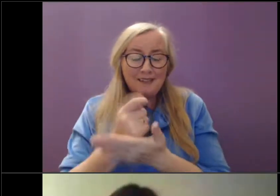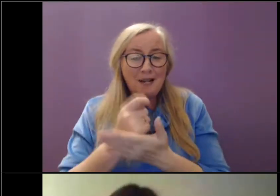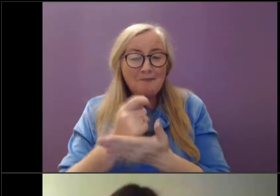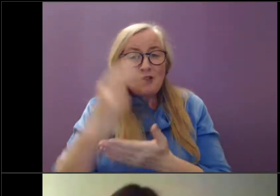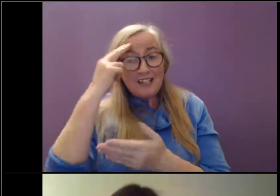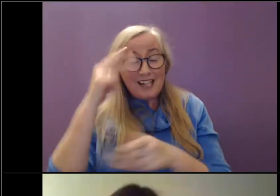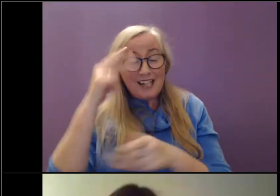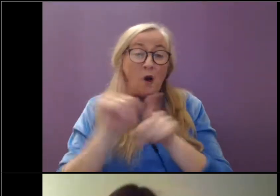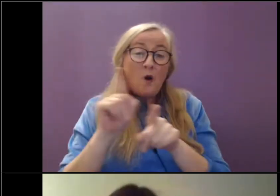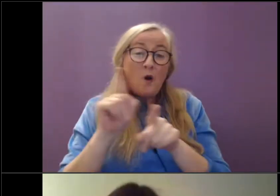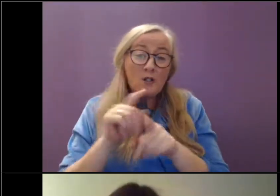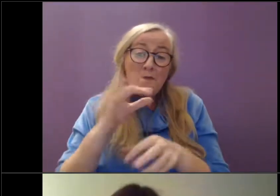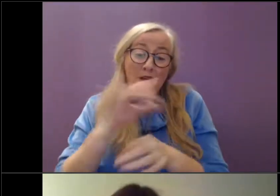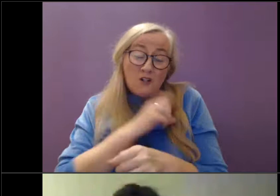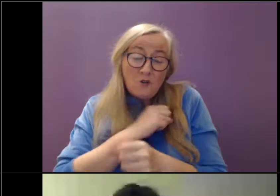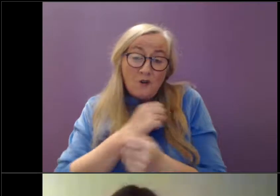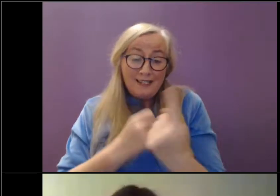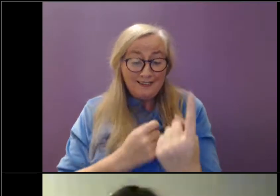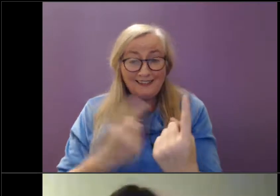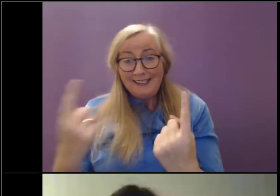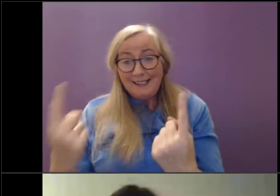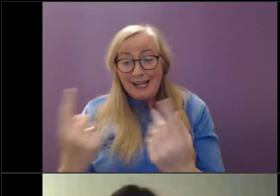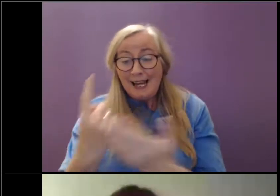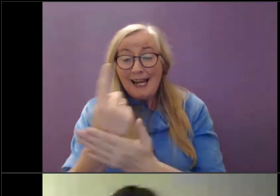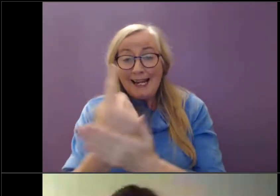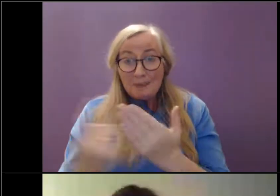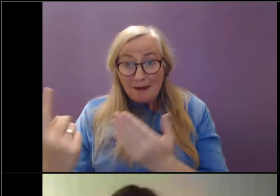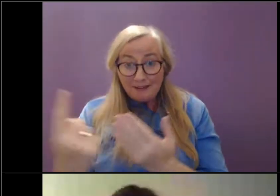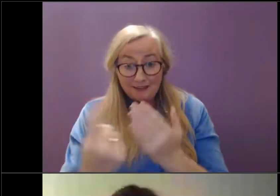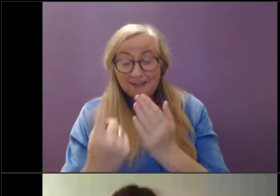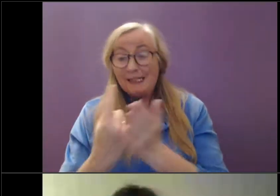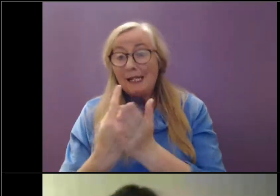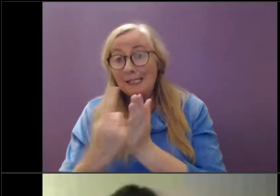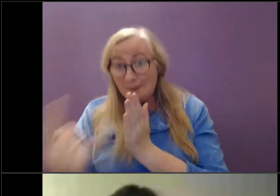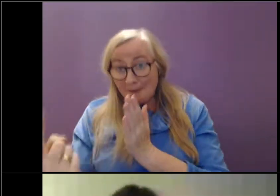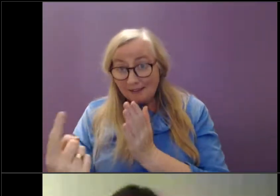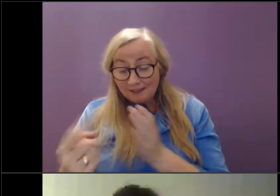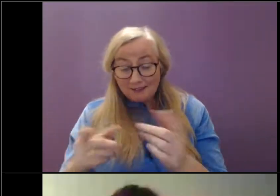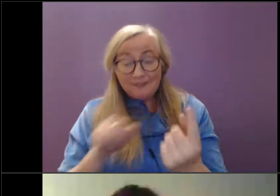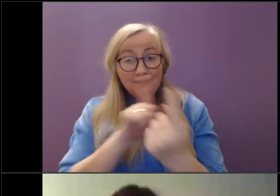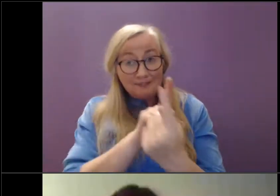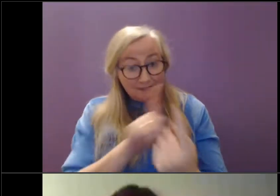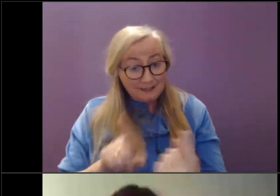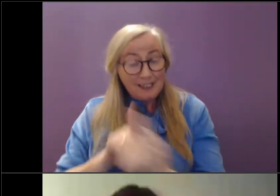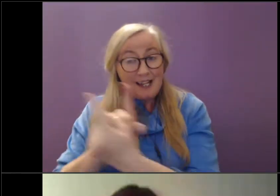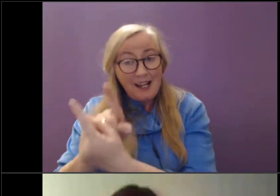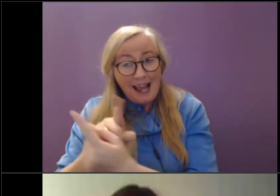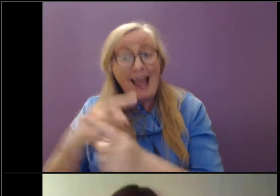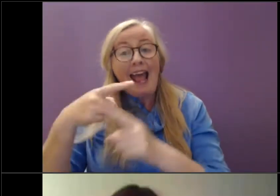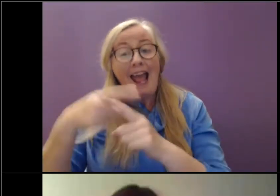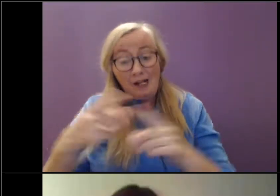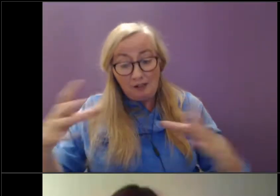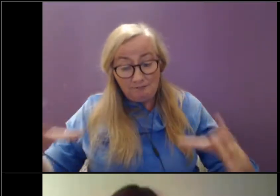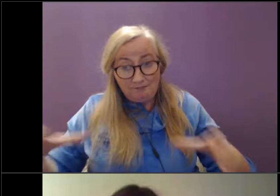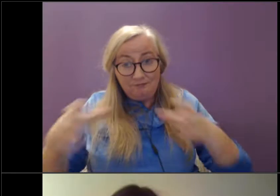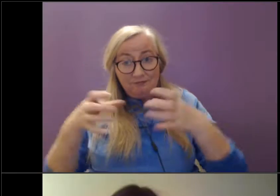other, and then do things together as a family. But it is something that young children will grow out of. It's just,